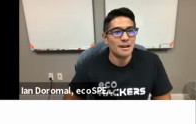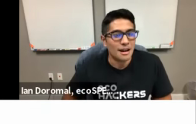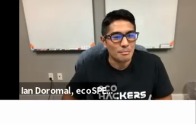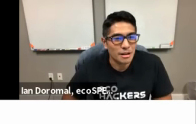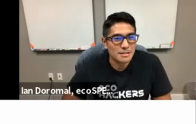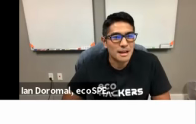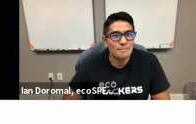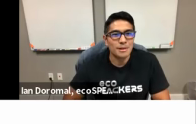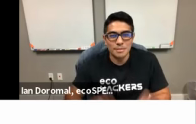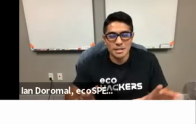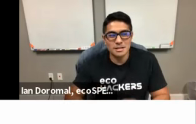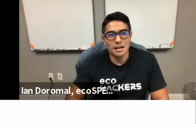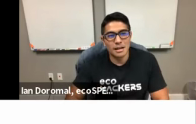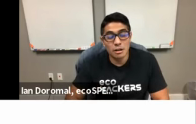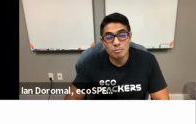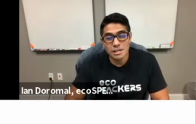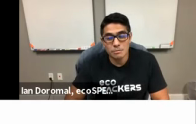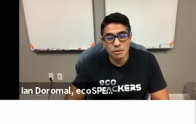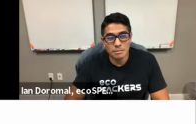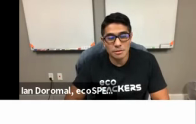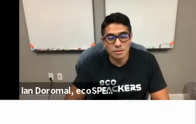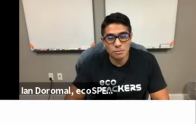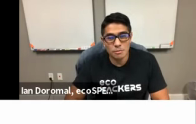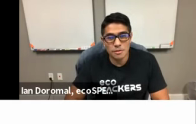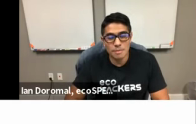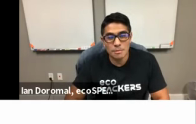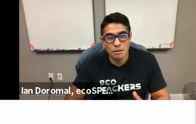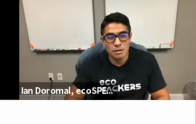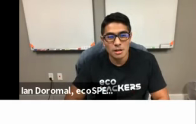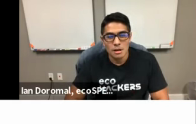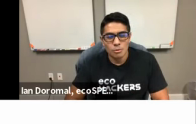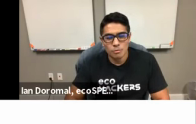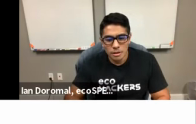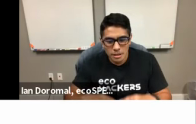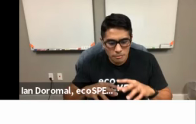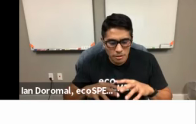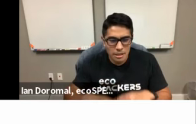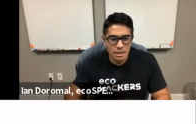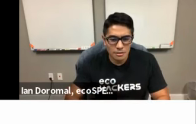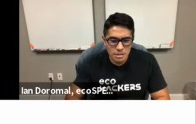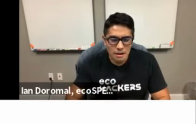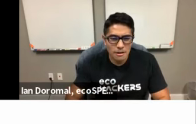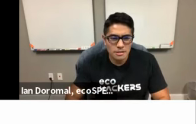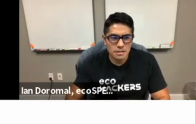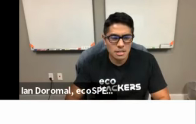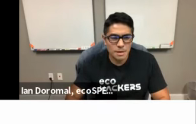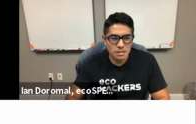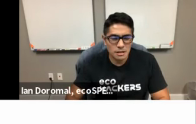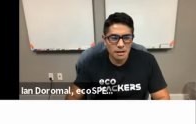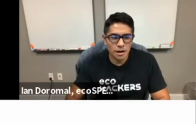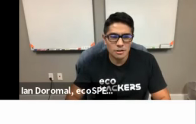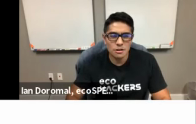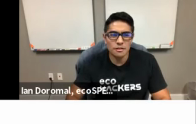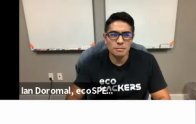Brittany's time, but this another project we were able to work with Pepco. we're really, really keen on those areas,